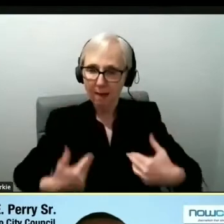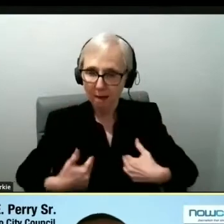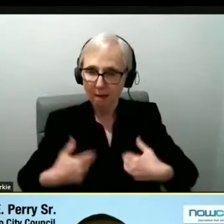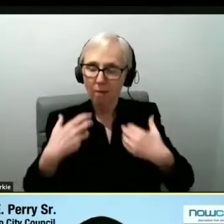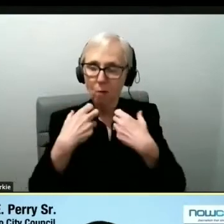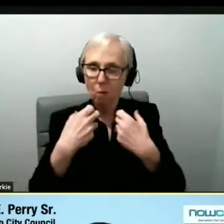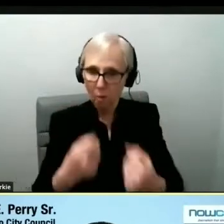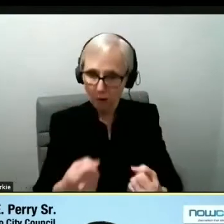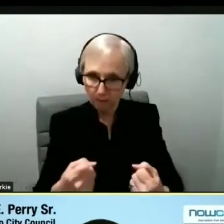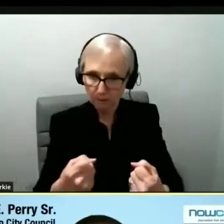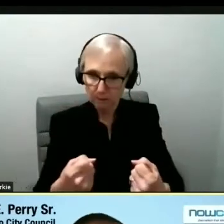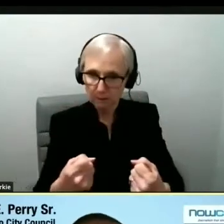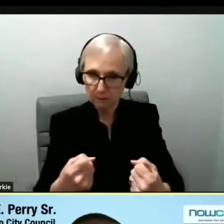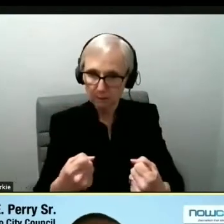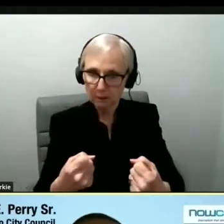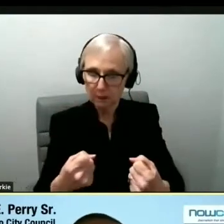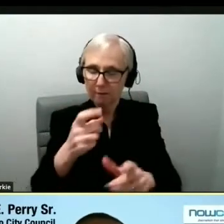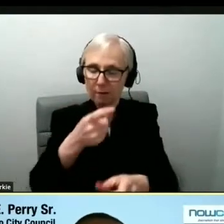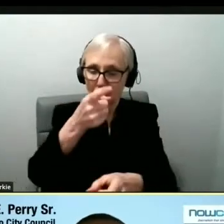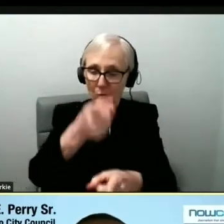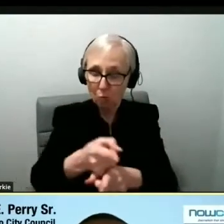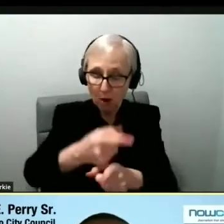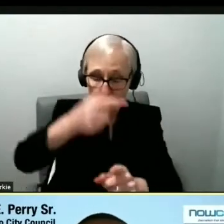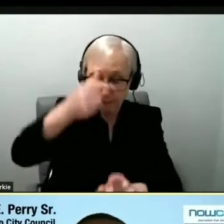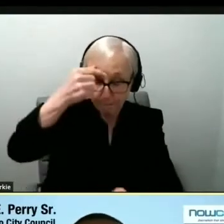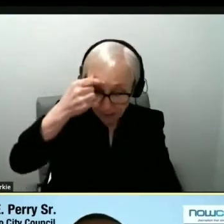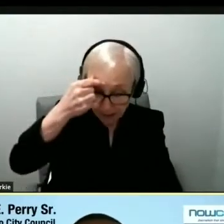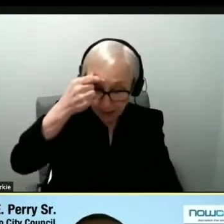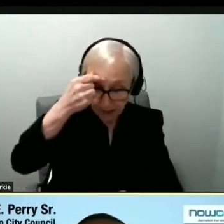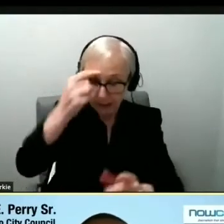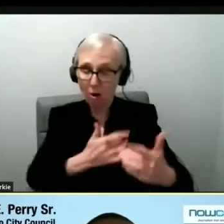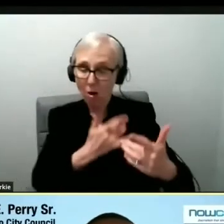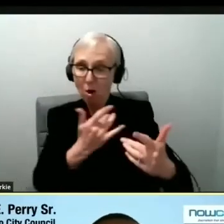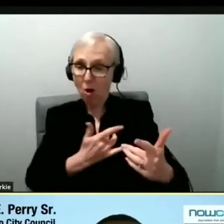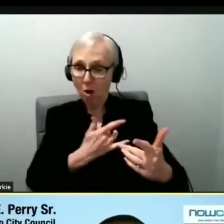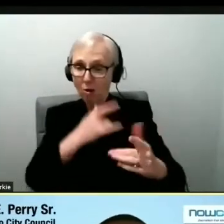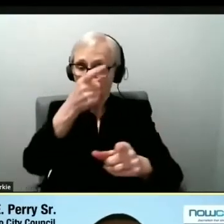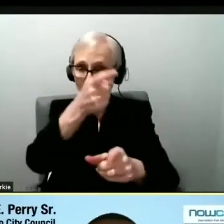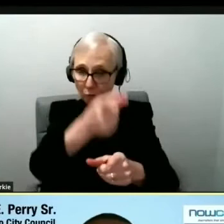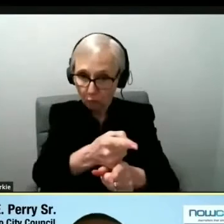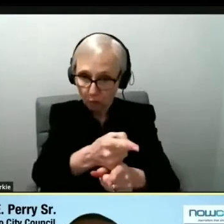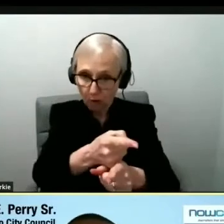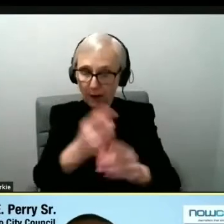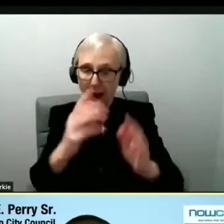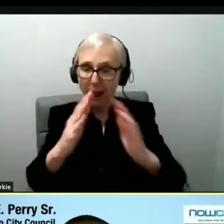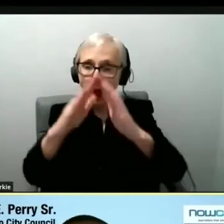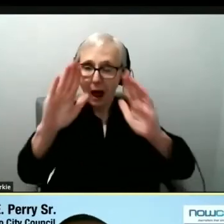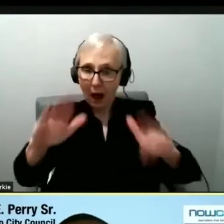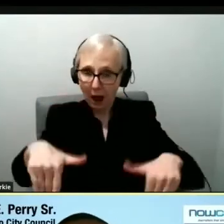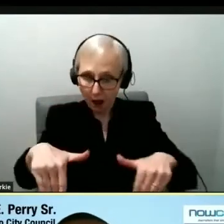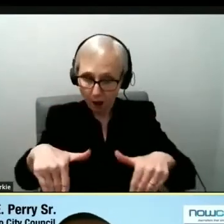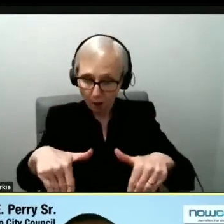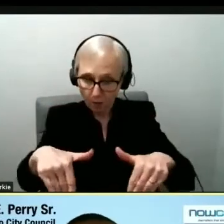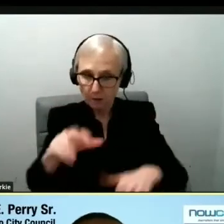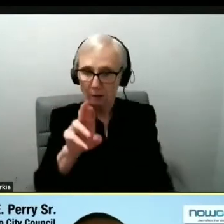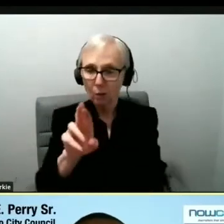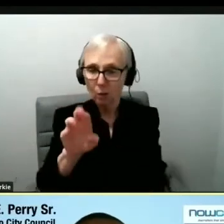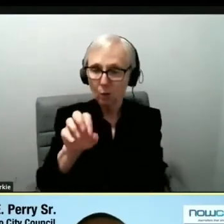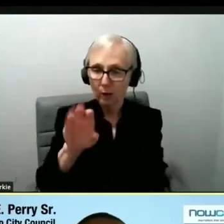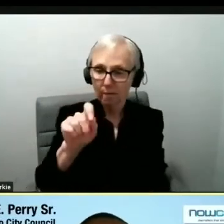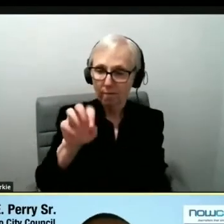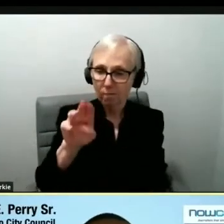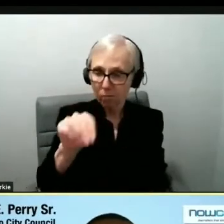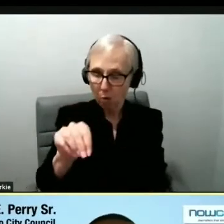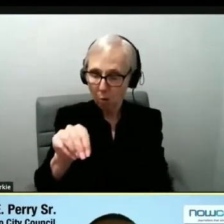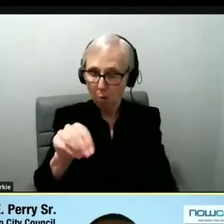to get better. We have to be in the right frame of mind, and our hearts need to be in the right place. We need to get housing reform. We need to get residential home